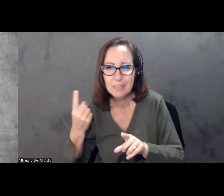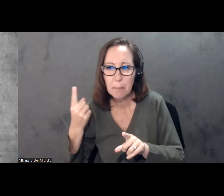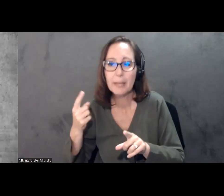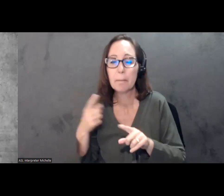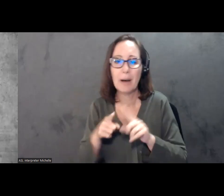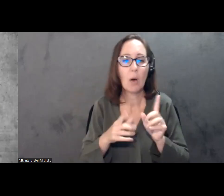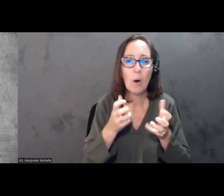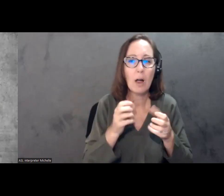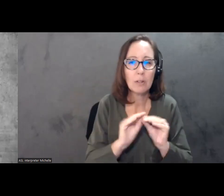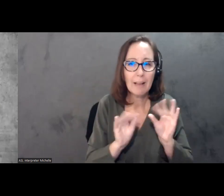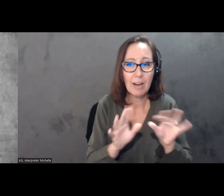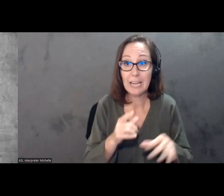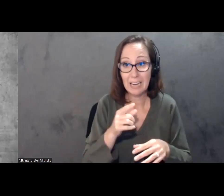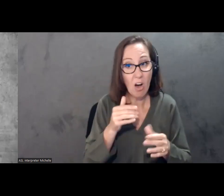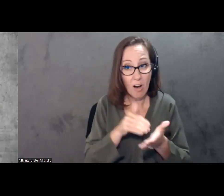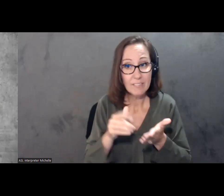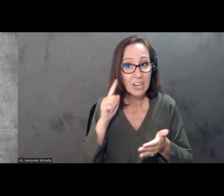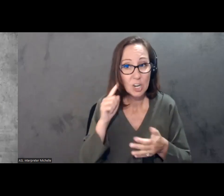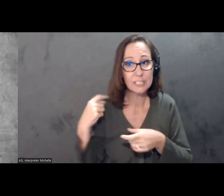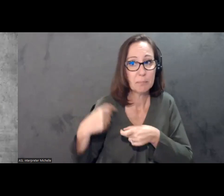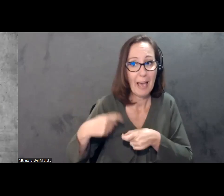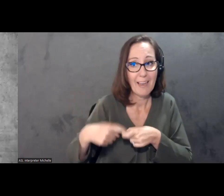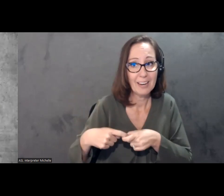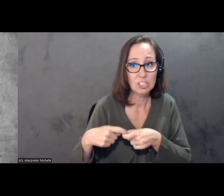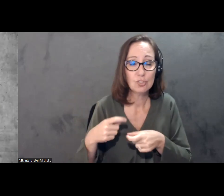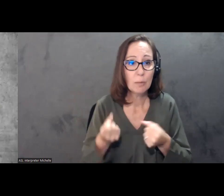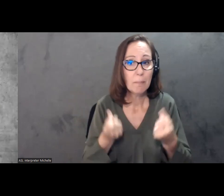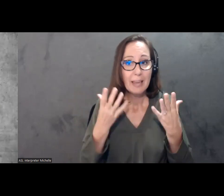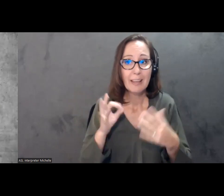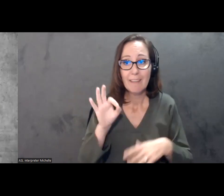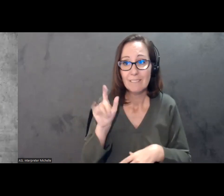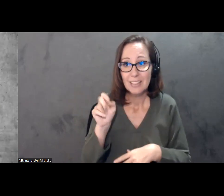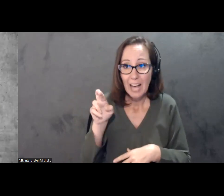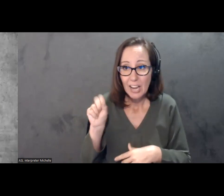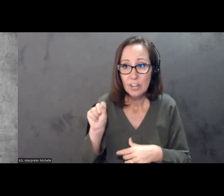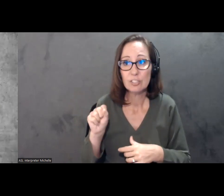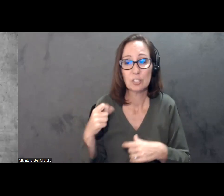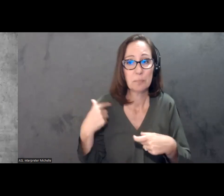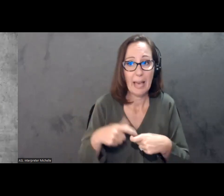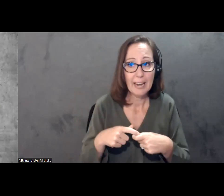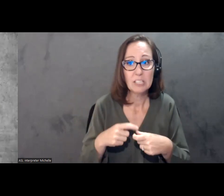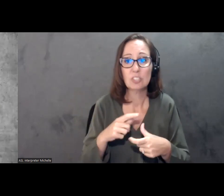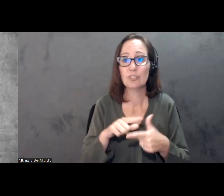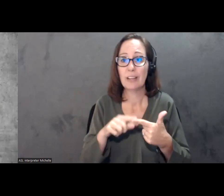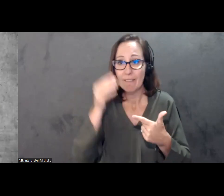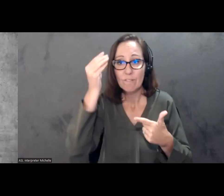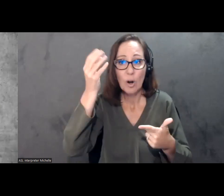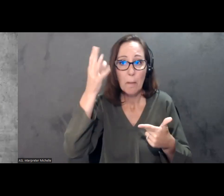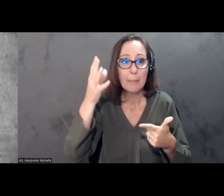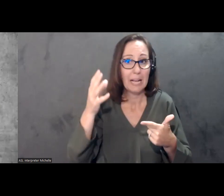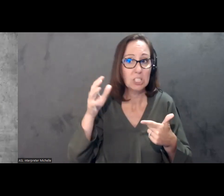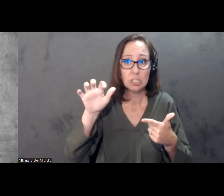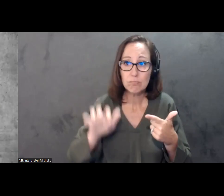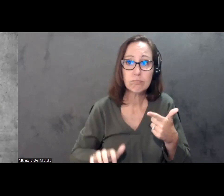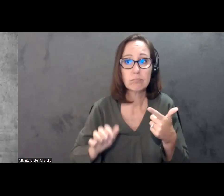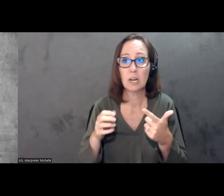it is in Spanish. A lot of flyers are in Spanish, and the majority of the information is in